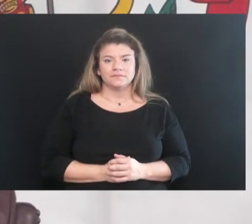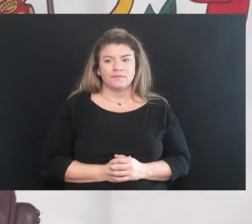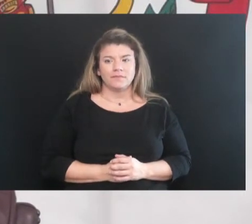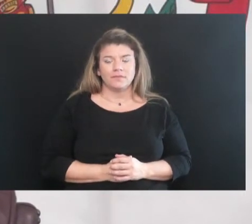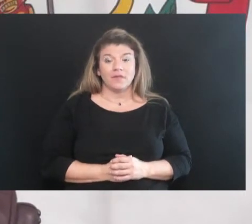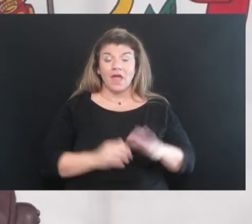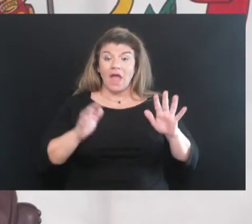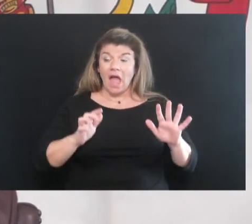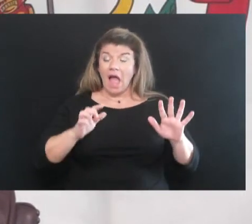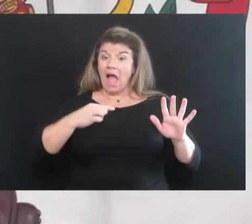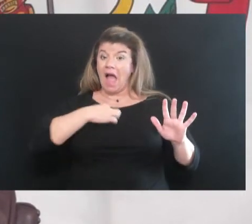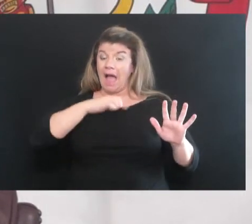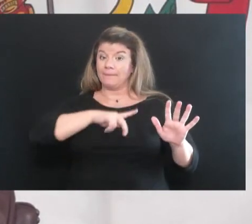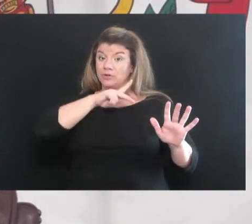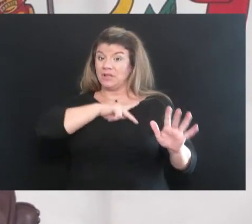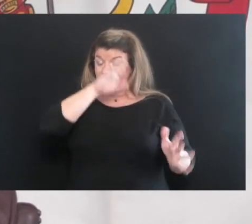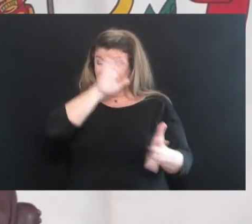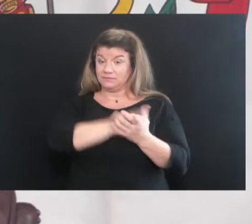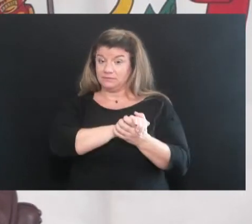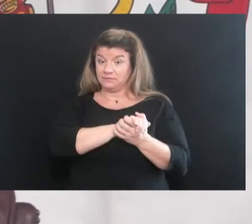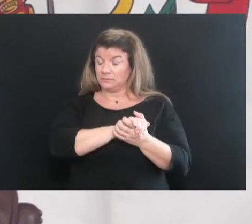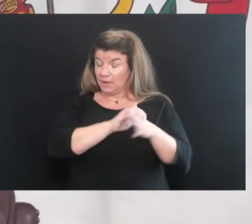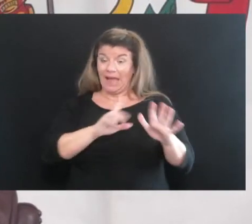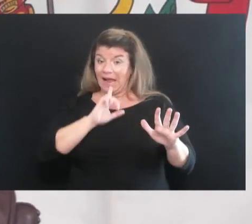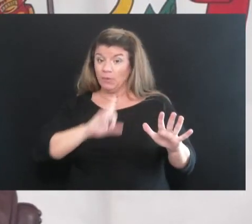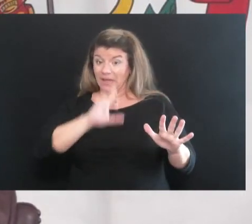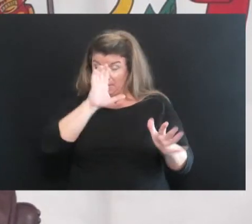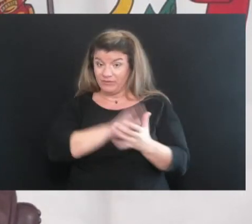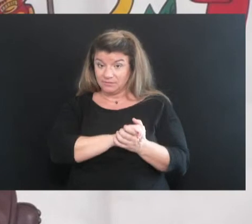I personally believe this, and I really do.